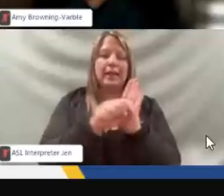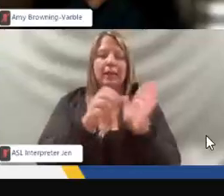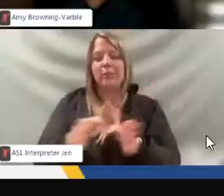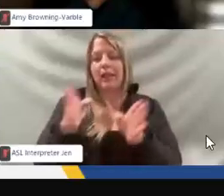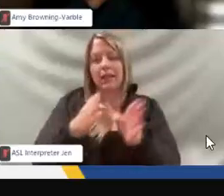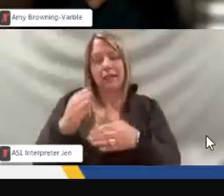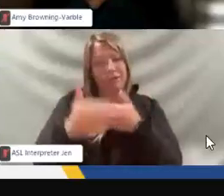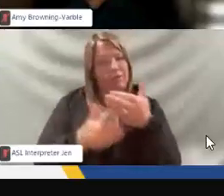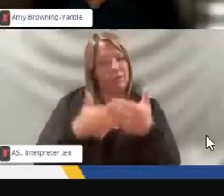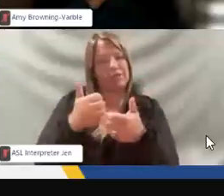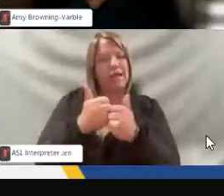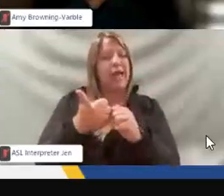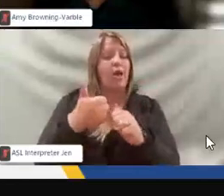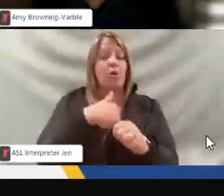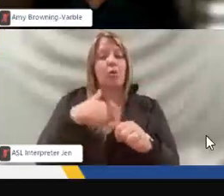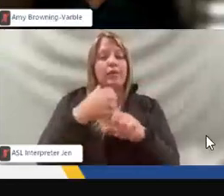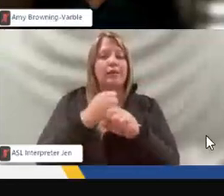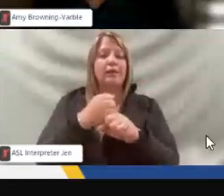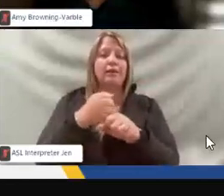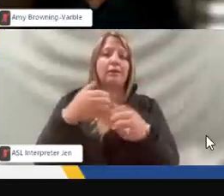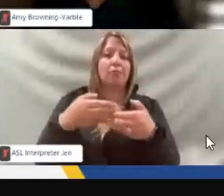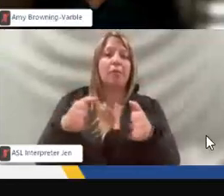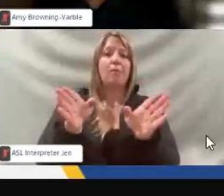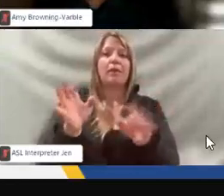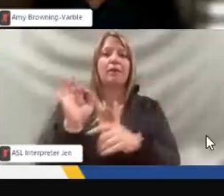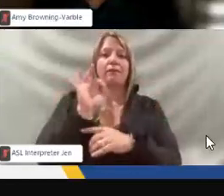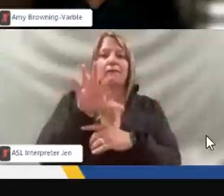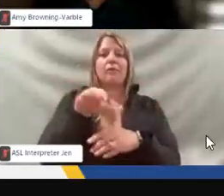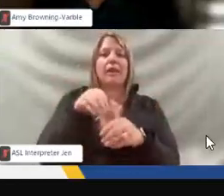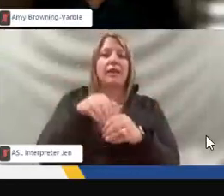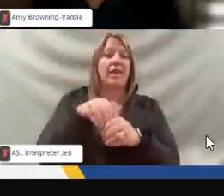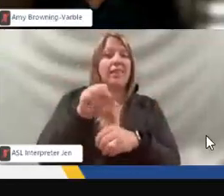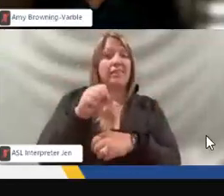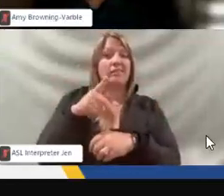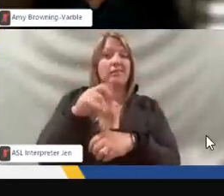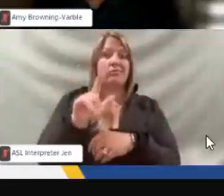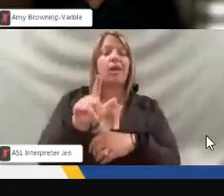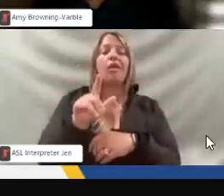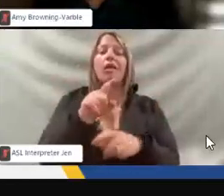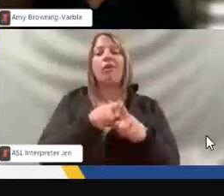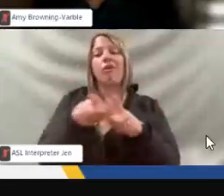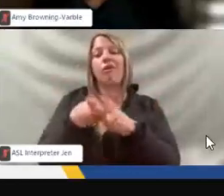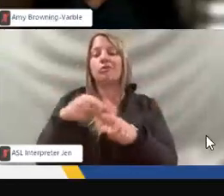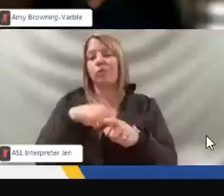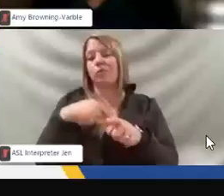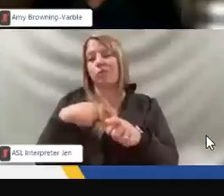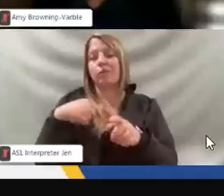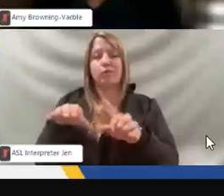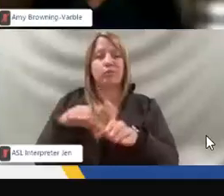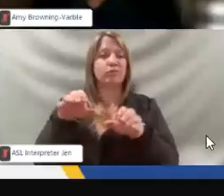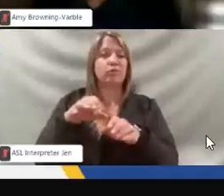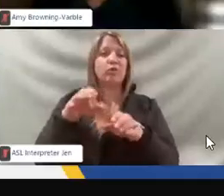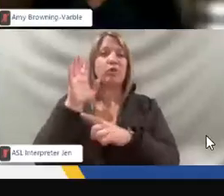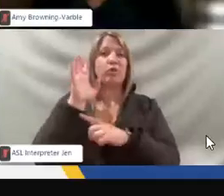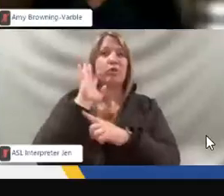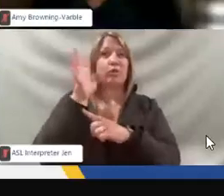refers to how we would get public feedback into the implementation of the spill. And then part of what we've done with this is the